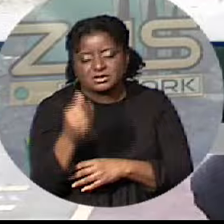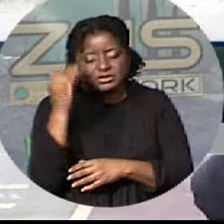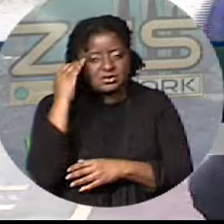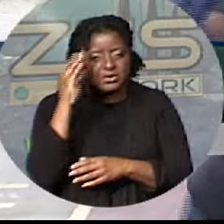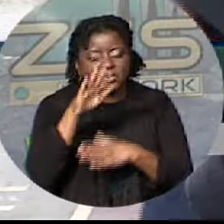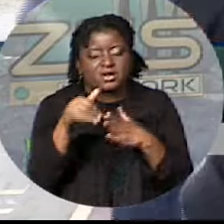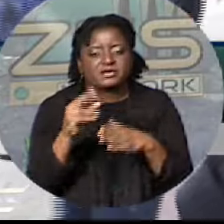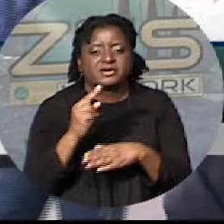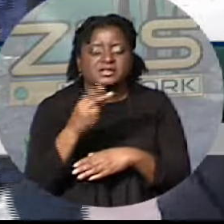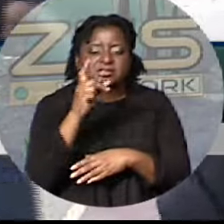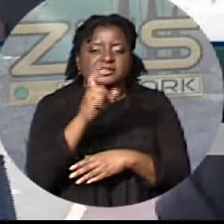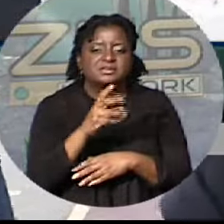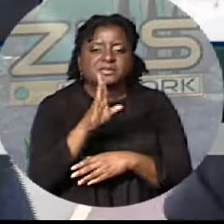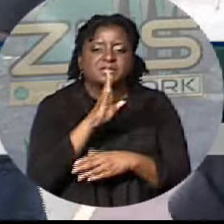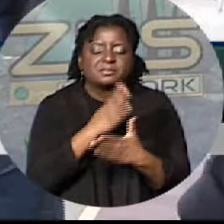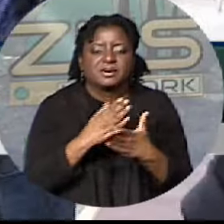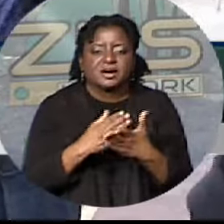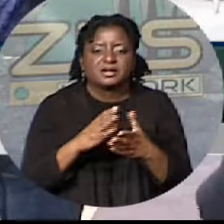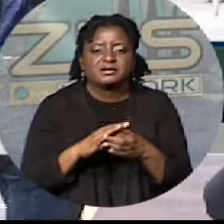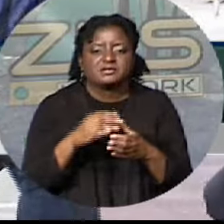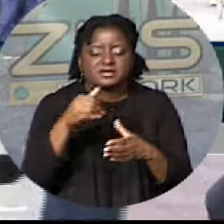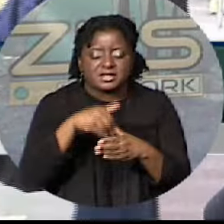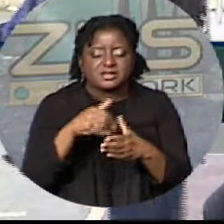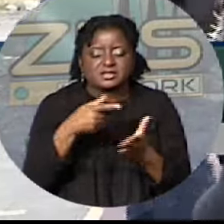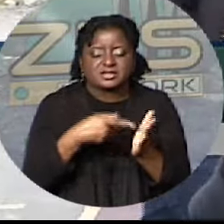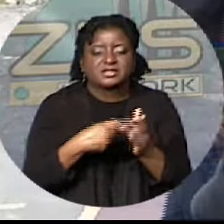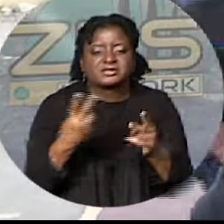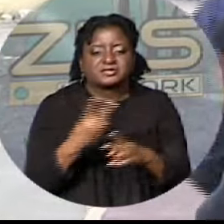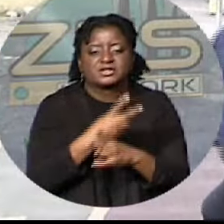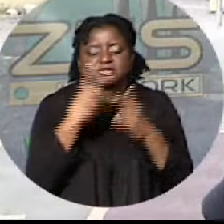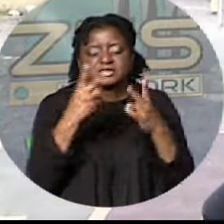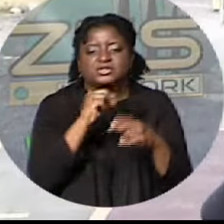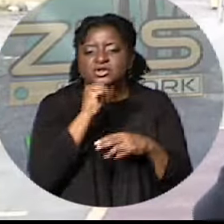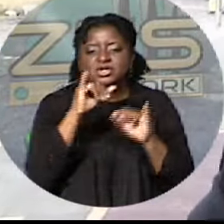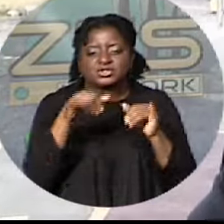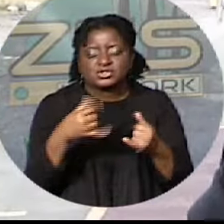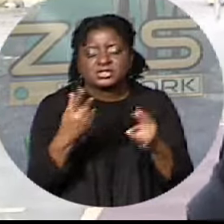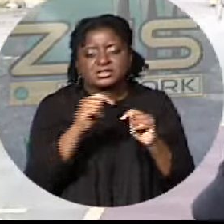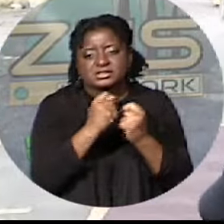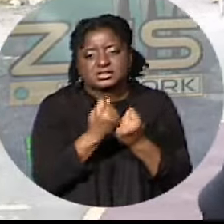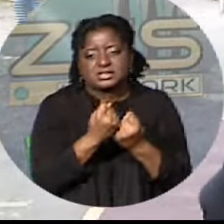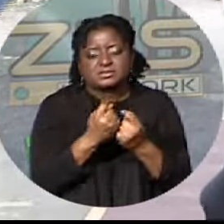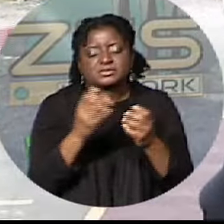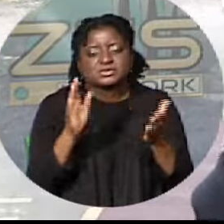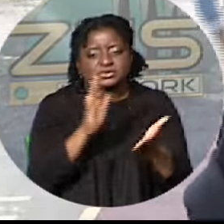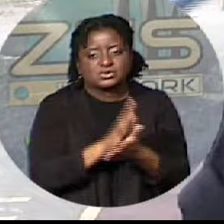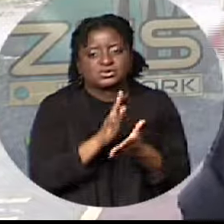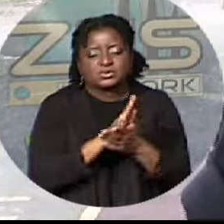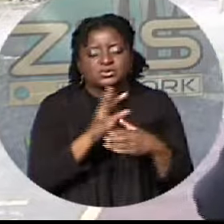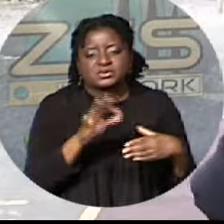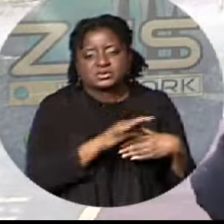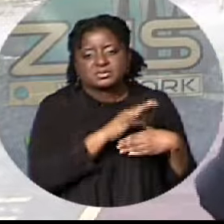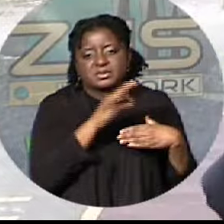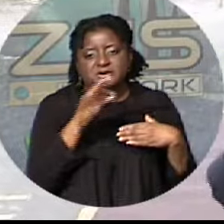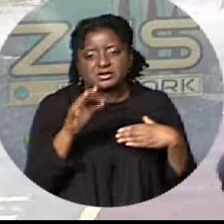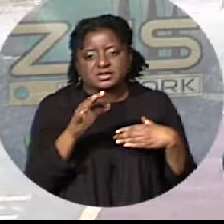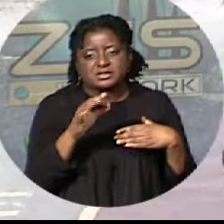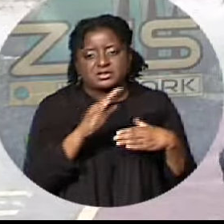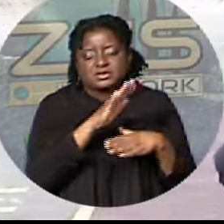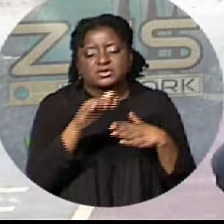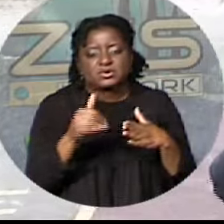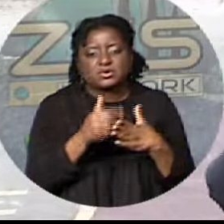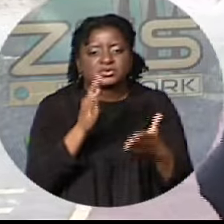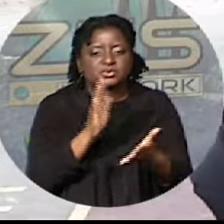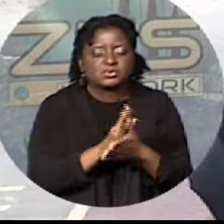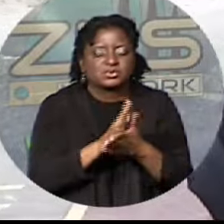to be a part of this victory. It's not just the team, it's a school spirit that has caused the victory, so the school has to be there. The whole school was there when we won